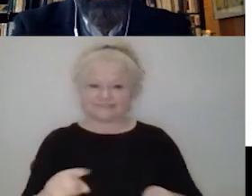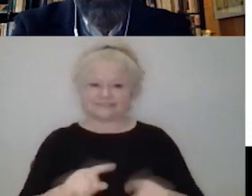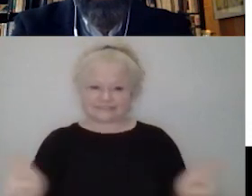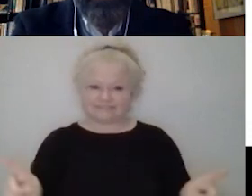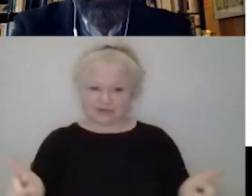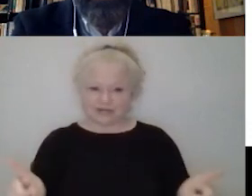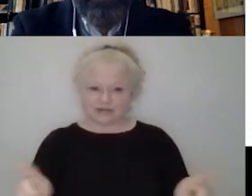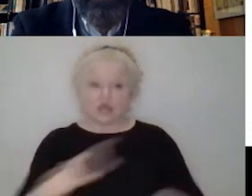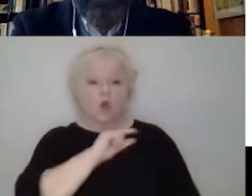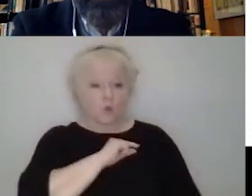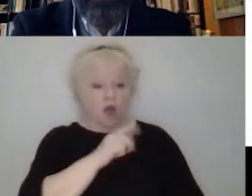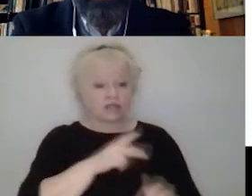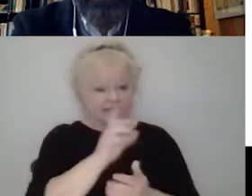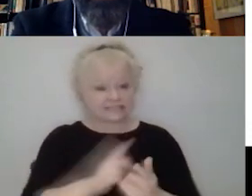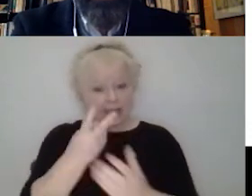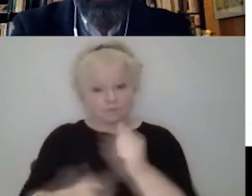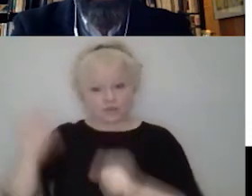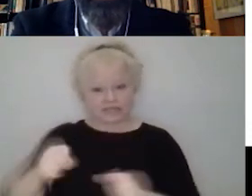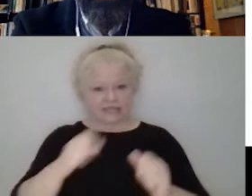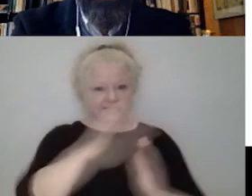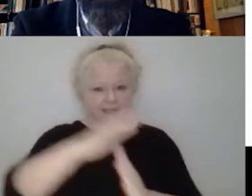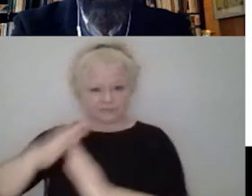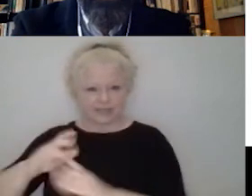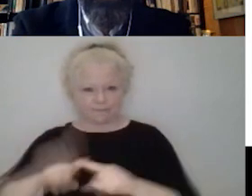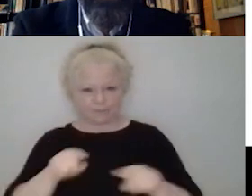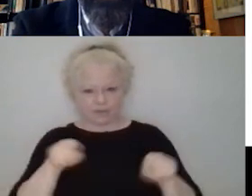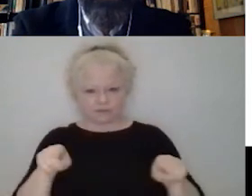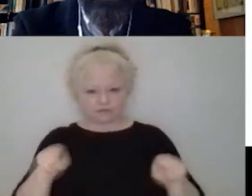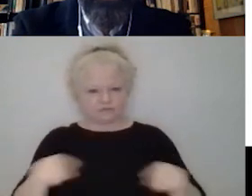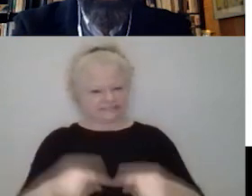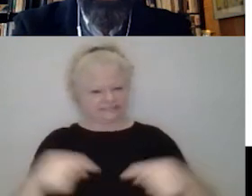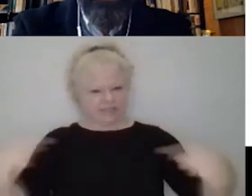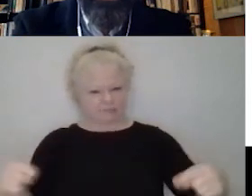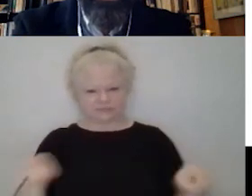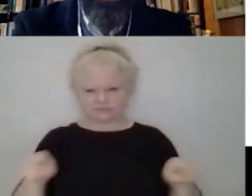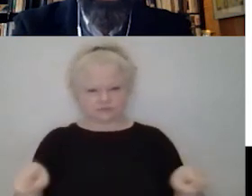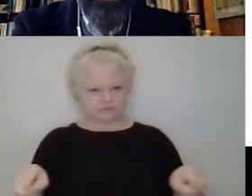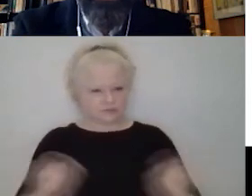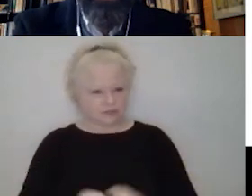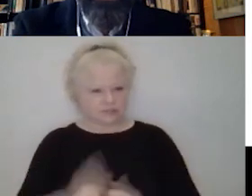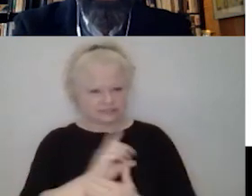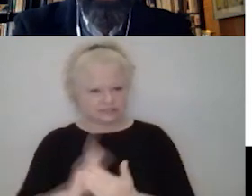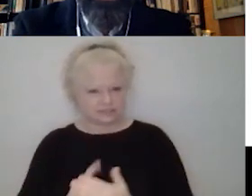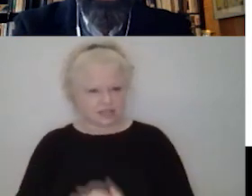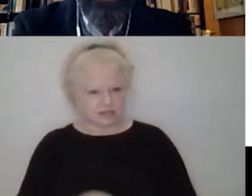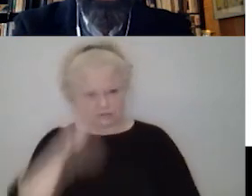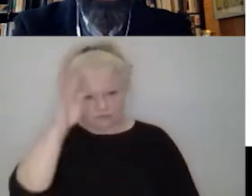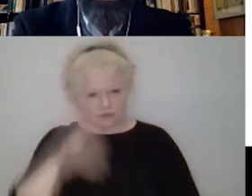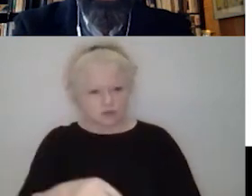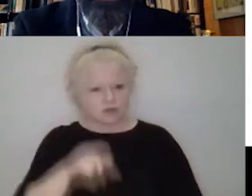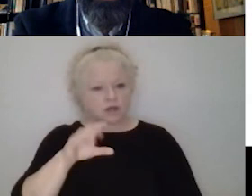quality design, but in terms of, you know, Héctor, you've you've managed to create your own